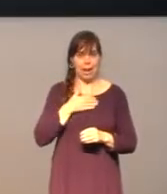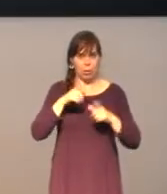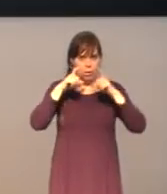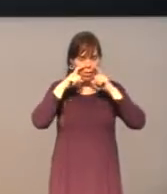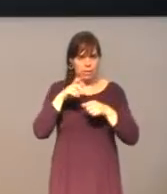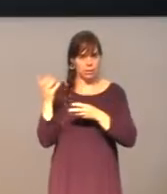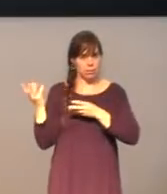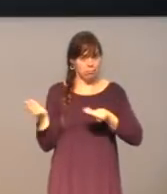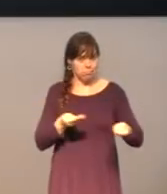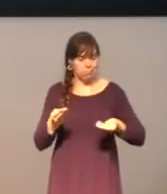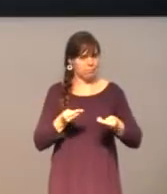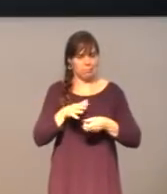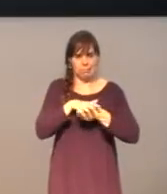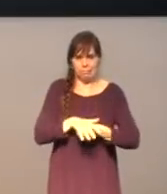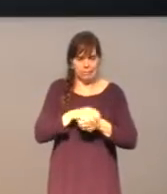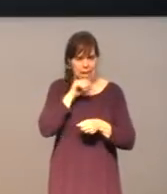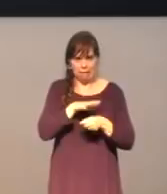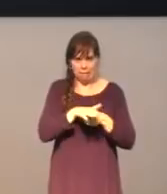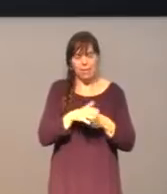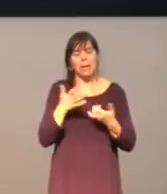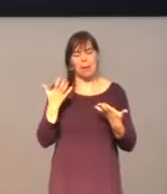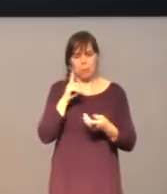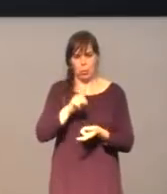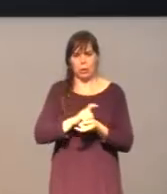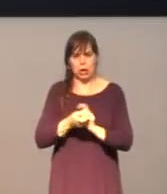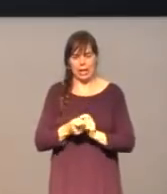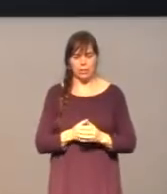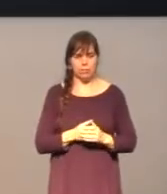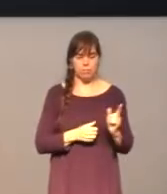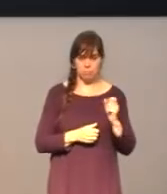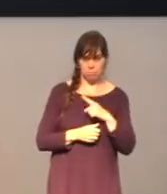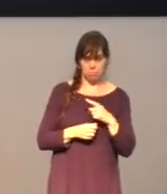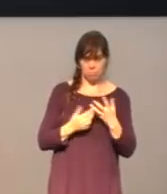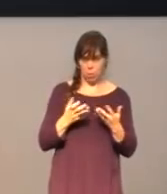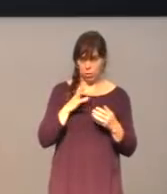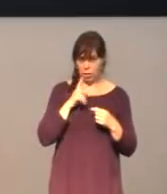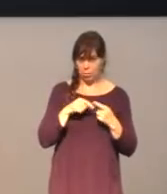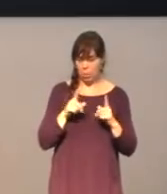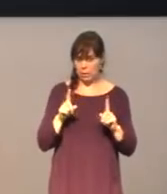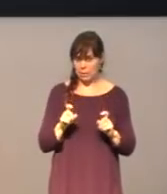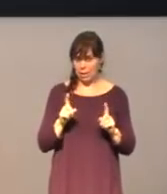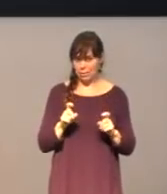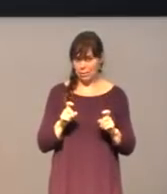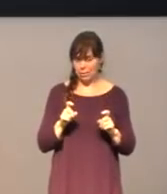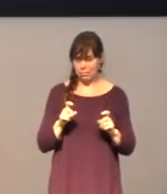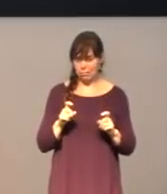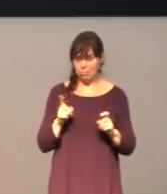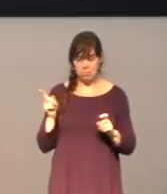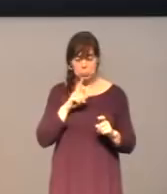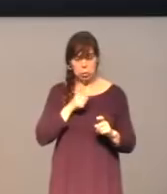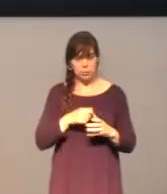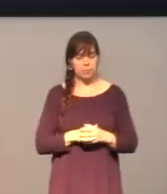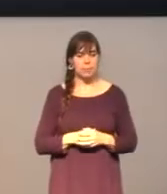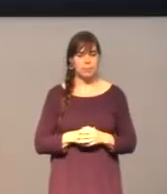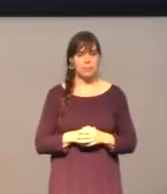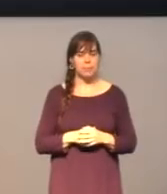issues that put us under greater constraint. Do you want to say anything about testing? If you want to take a testing question, or you? Yeah.